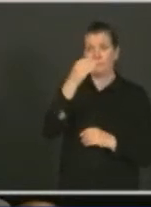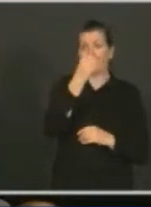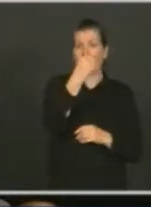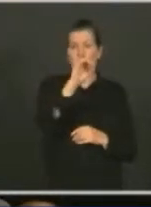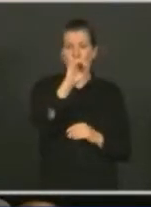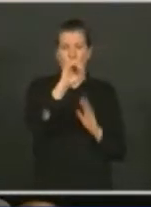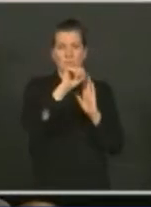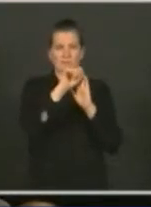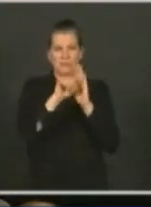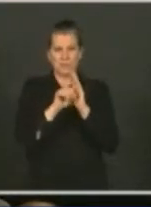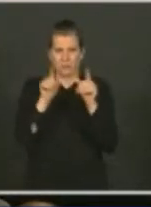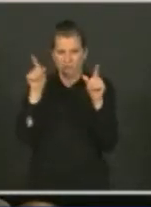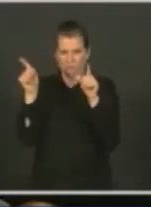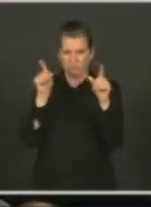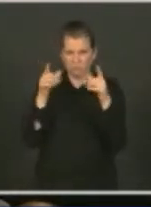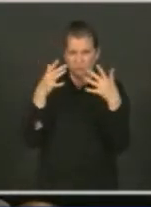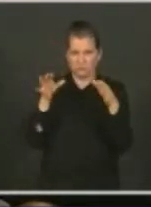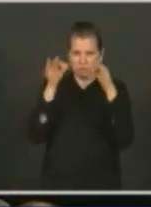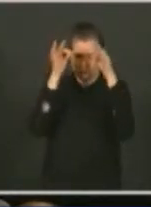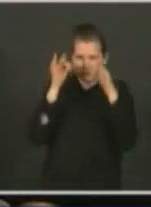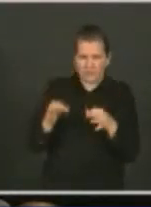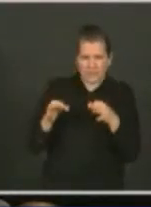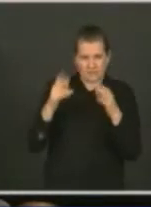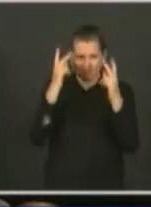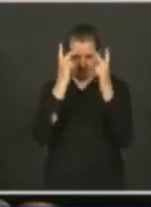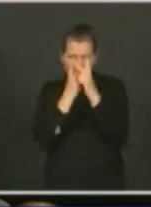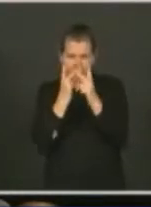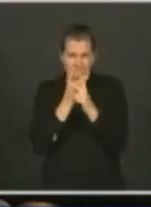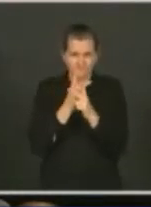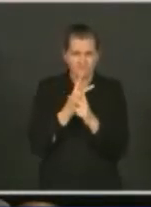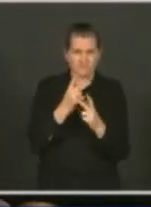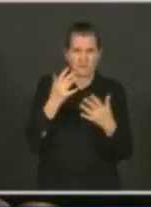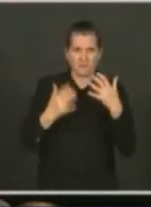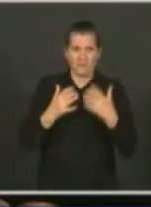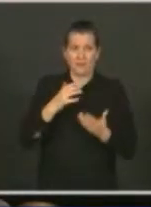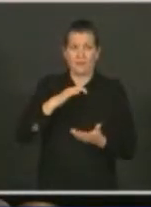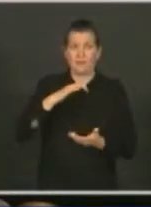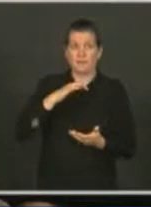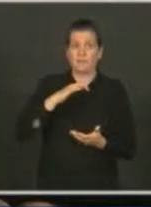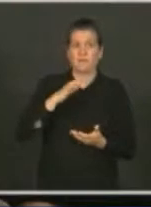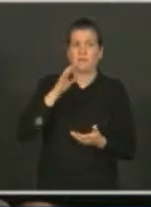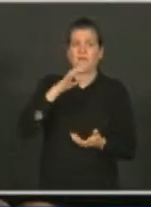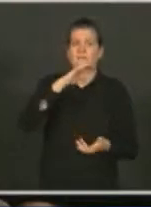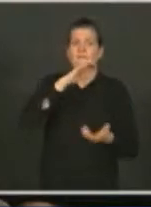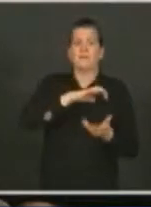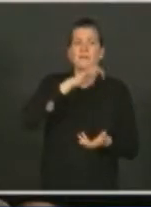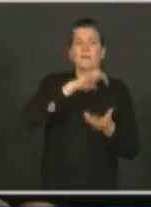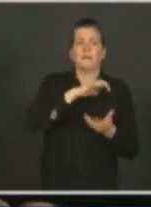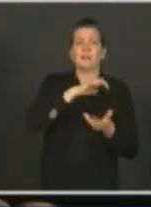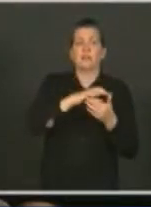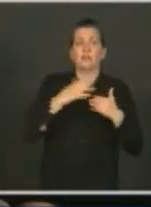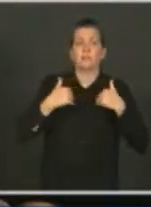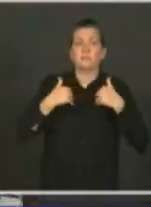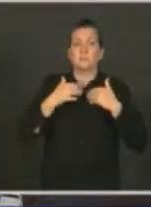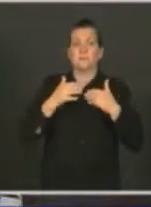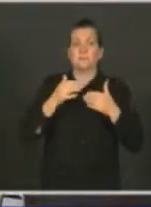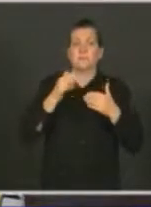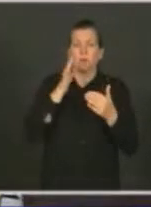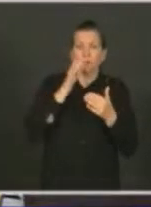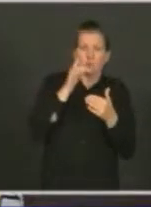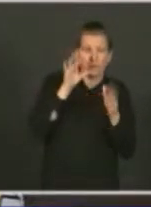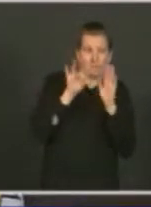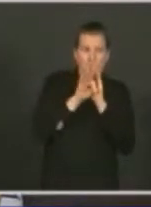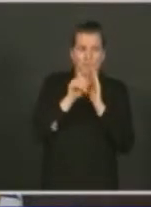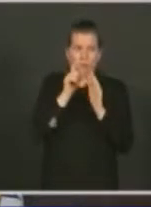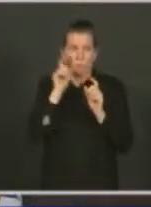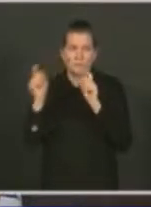doesn't, but they're starting to curtail medical services. Are we at that point again, as we were at March and April? I can't speak to that.